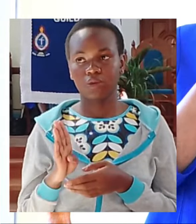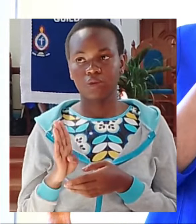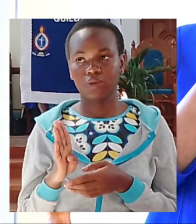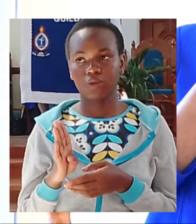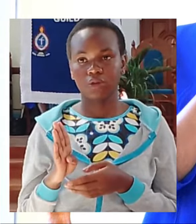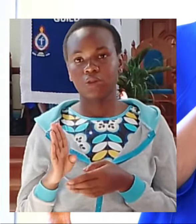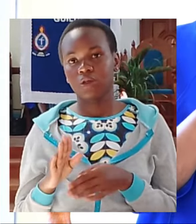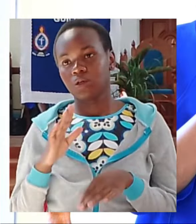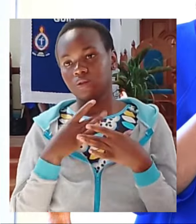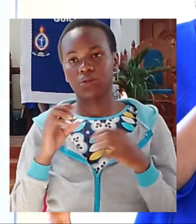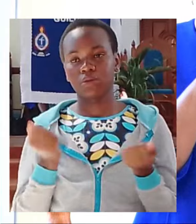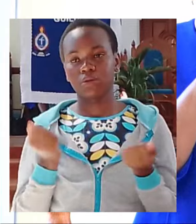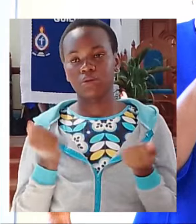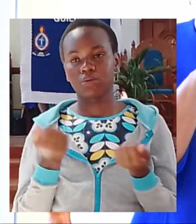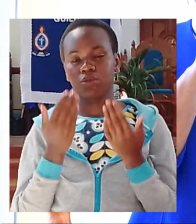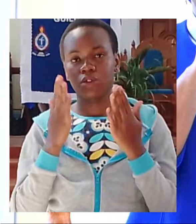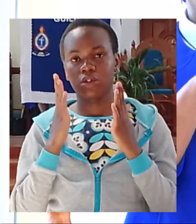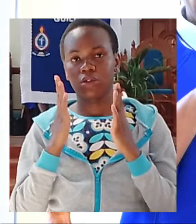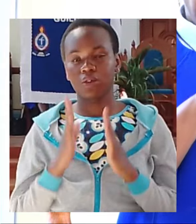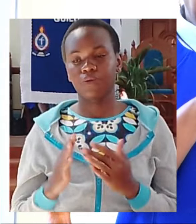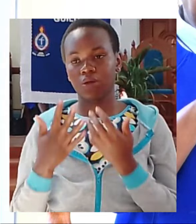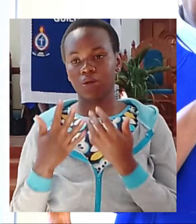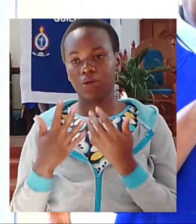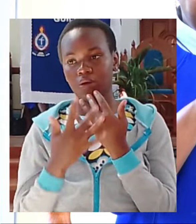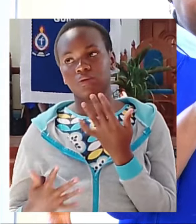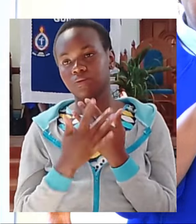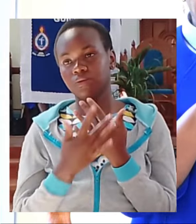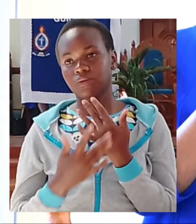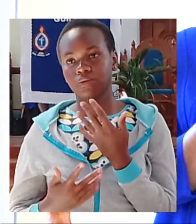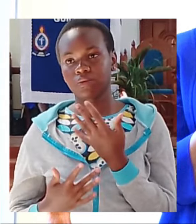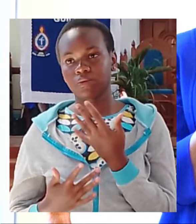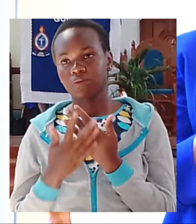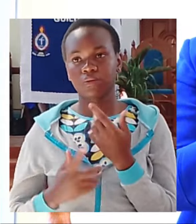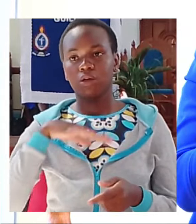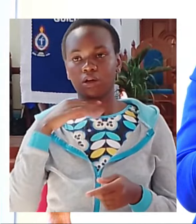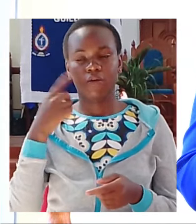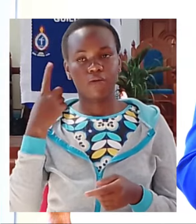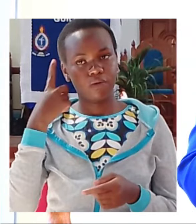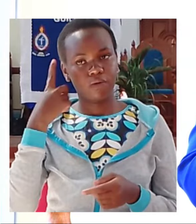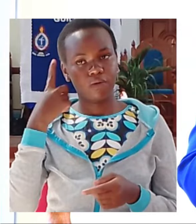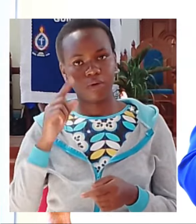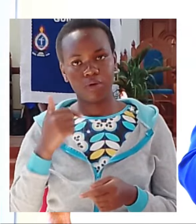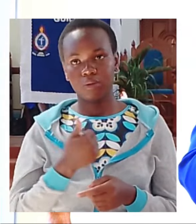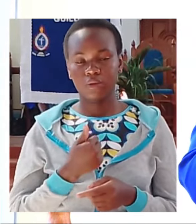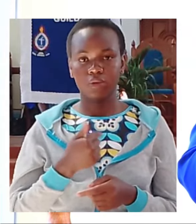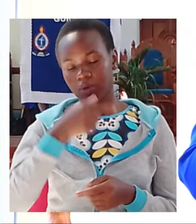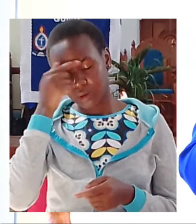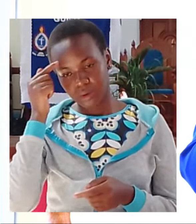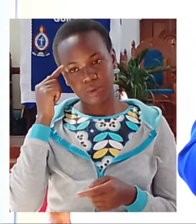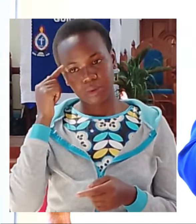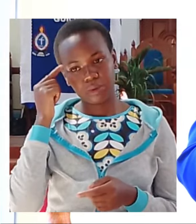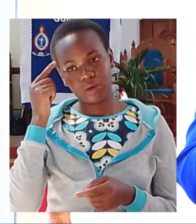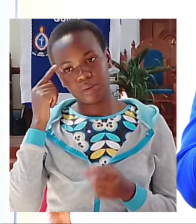the Savior's blood? Died he for me who caused his